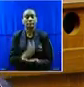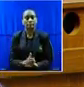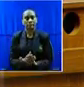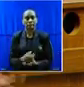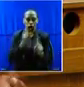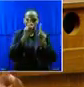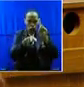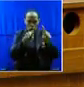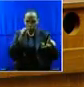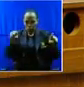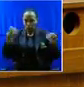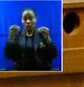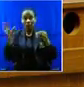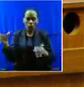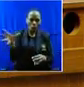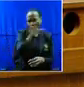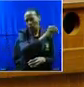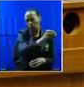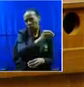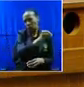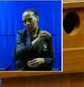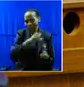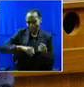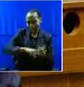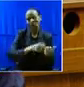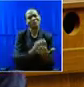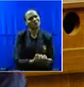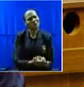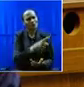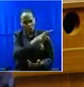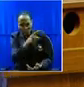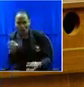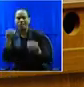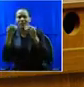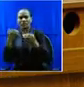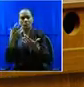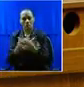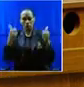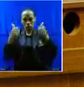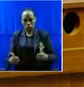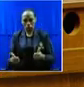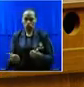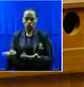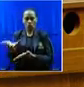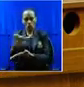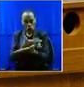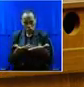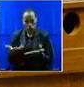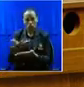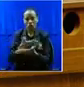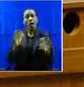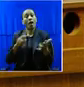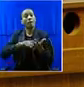all the key players in every sector of the economy are able to sit and collaborate over the growth